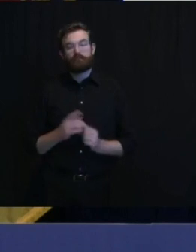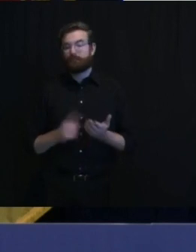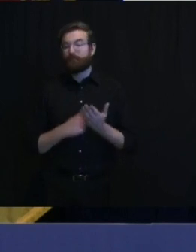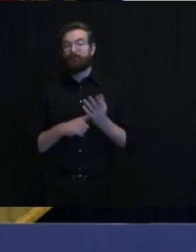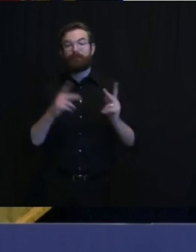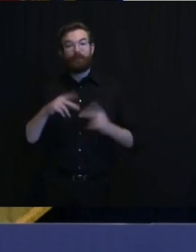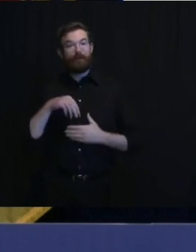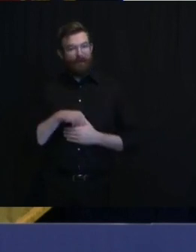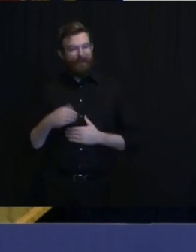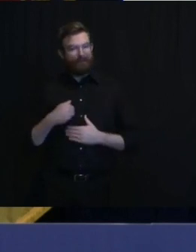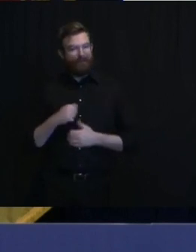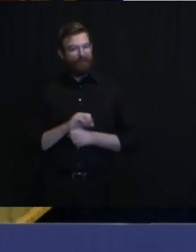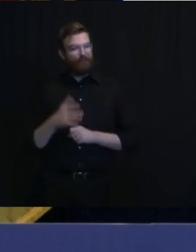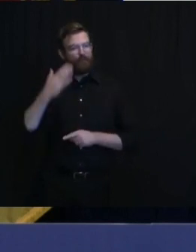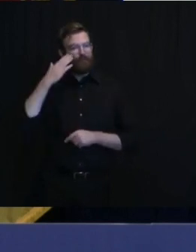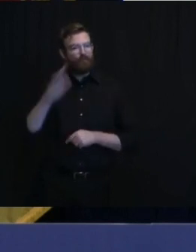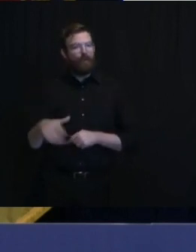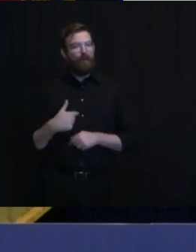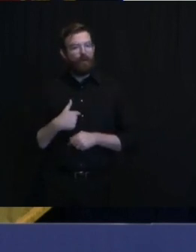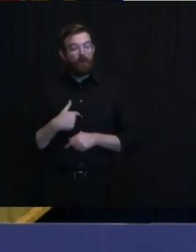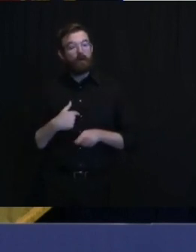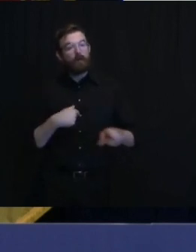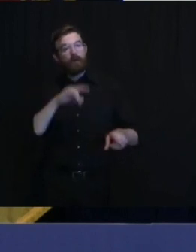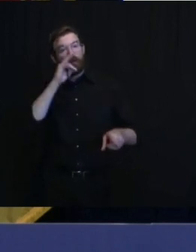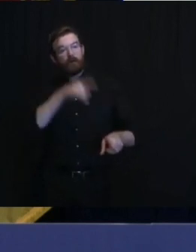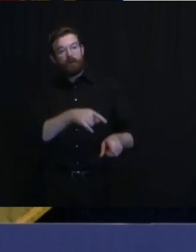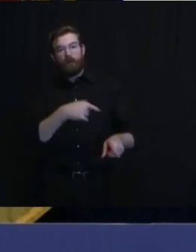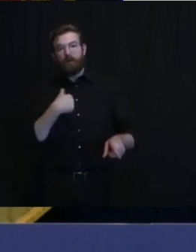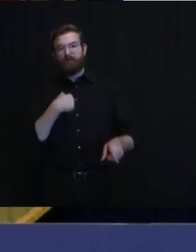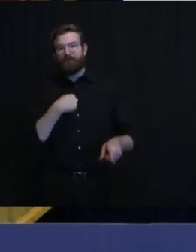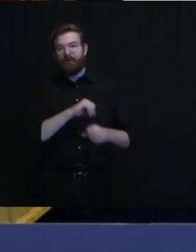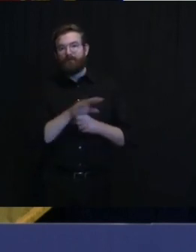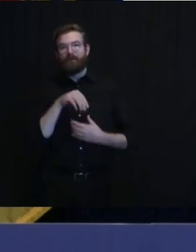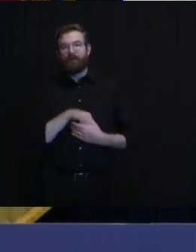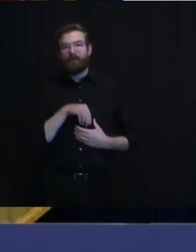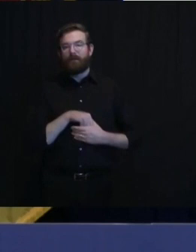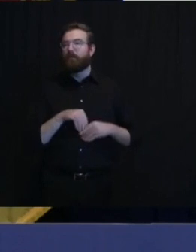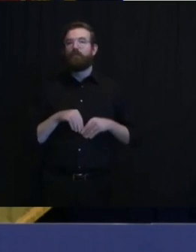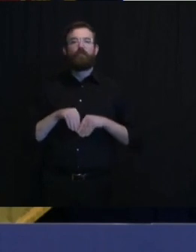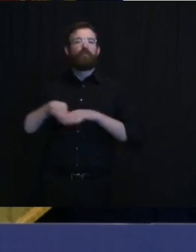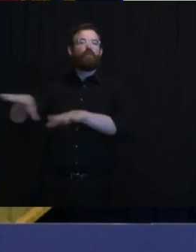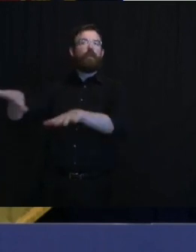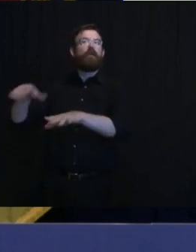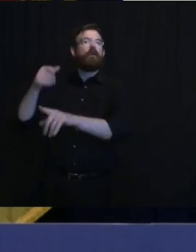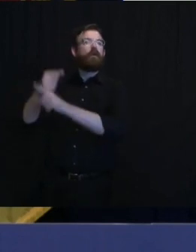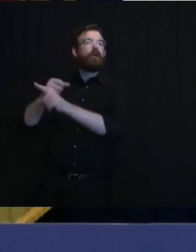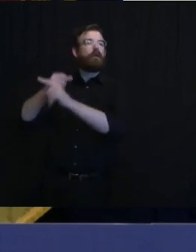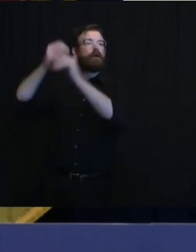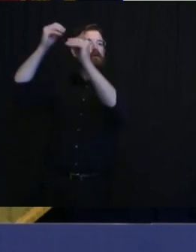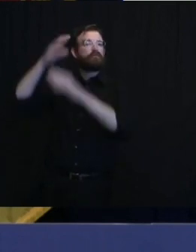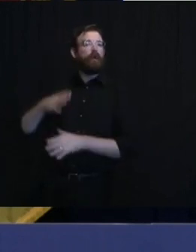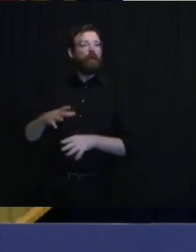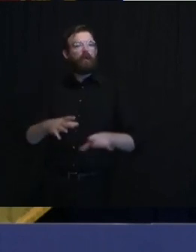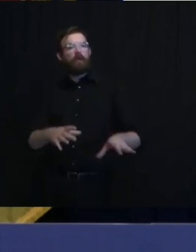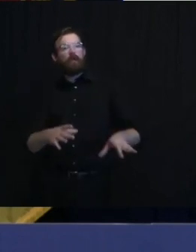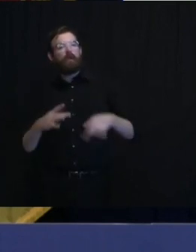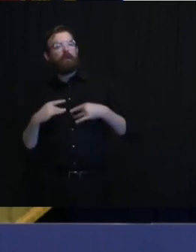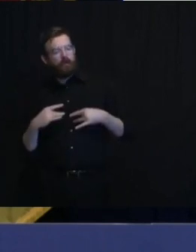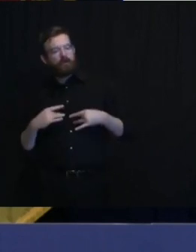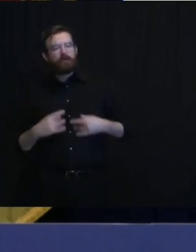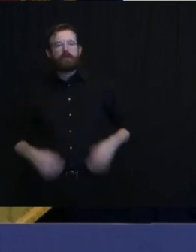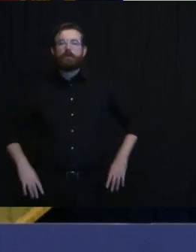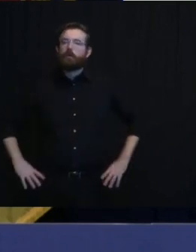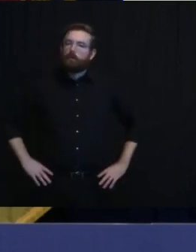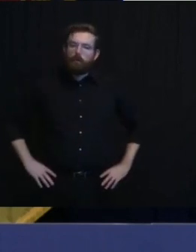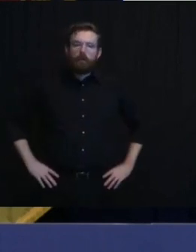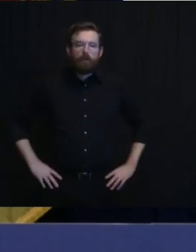particular thing that I think. The opt-out question, I think, let's wait on that. That's going to be a district question, and folks should deal with